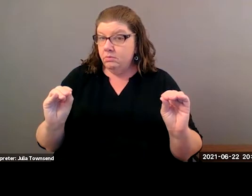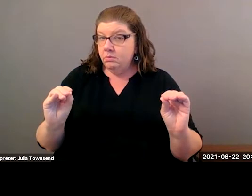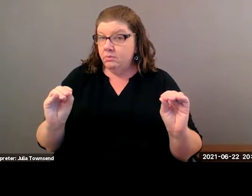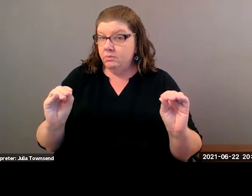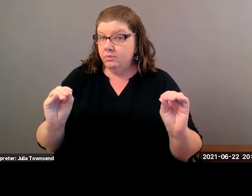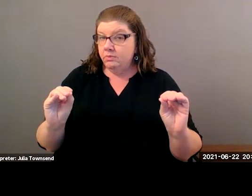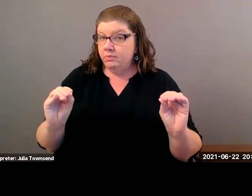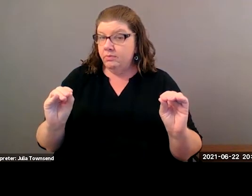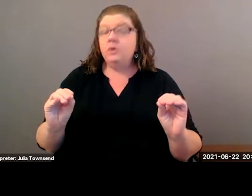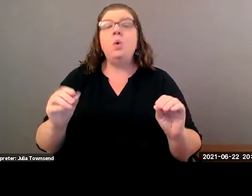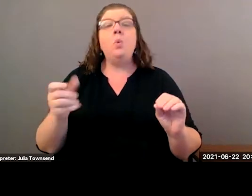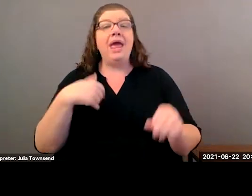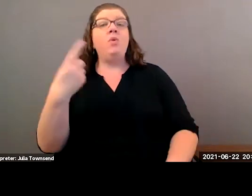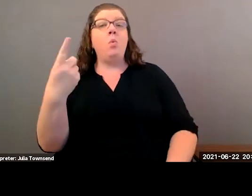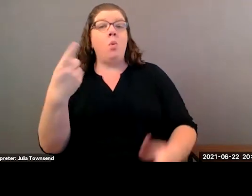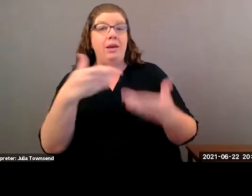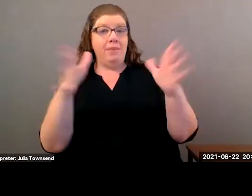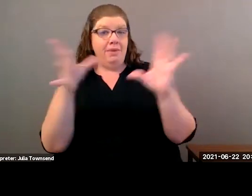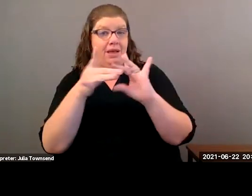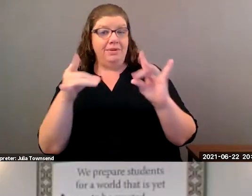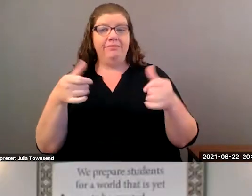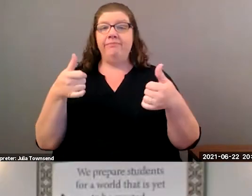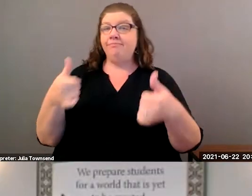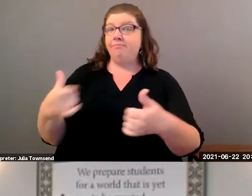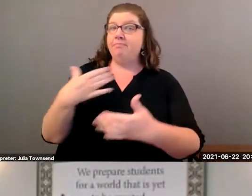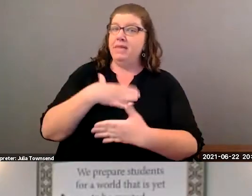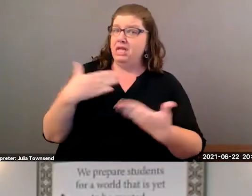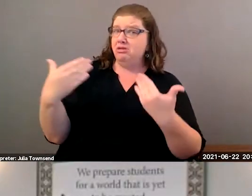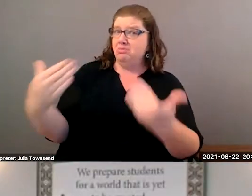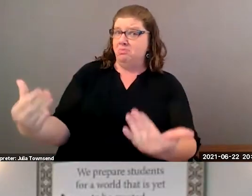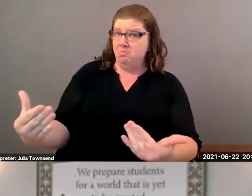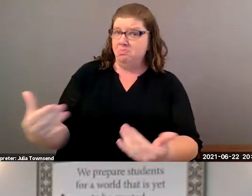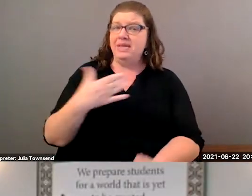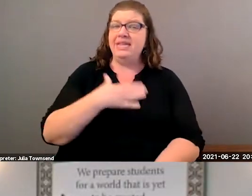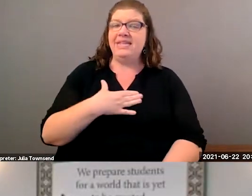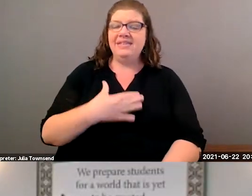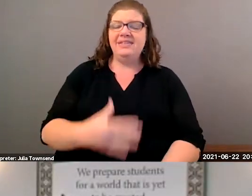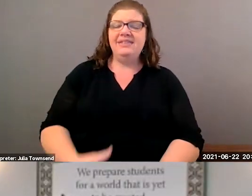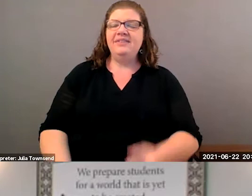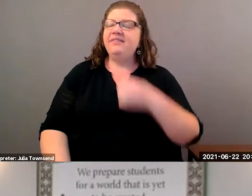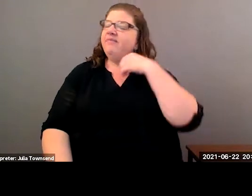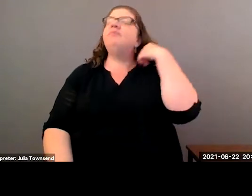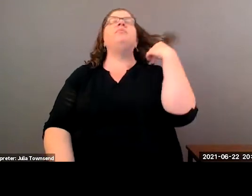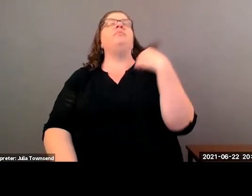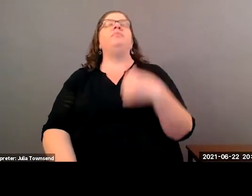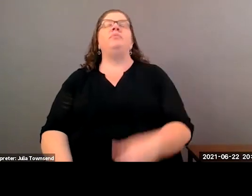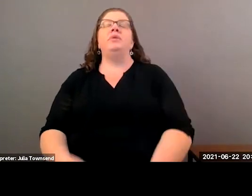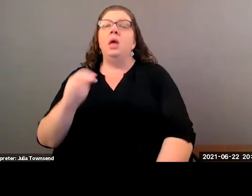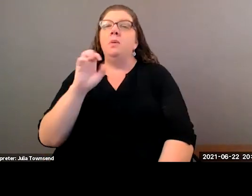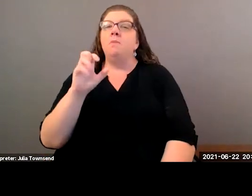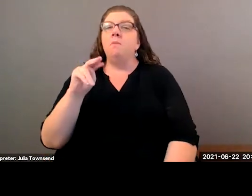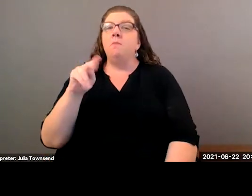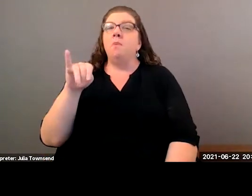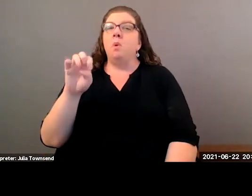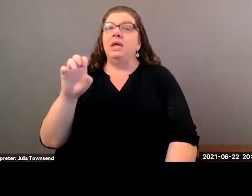President, well, we do have one public comment. Oh, please then, go forth. Monique Duet.